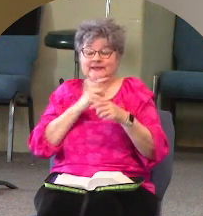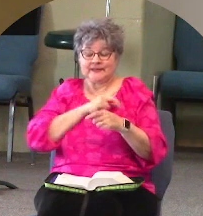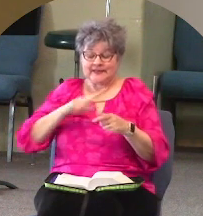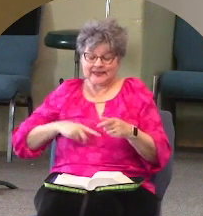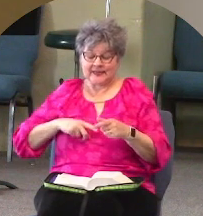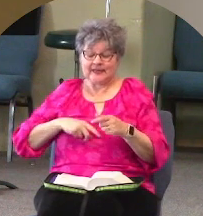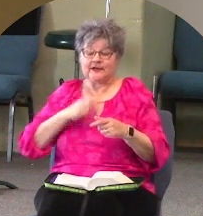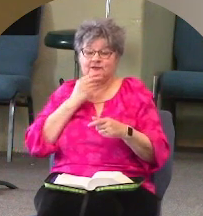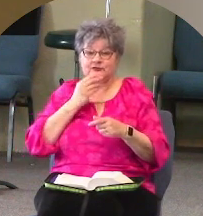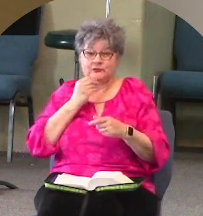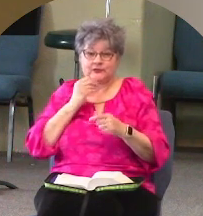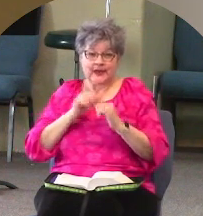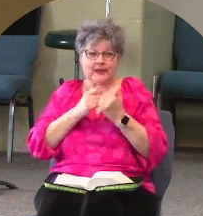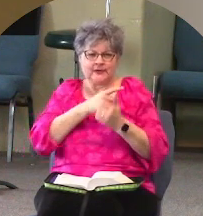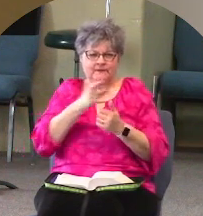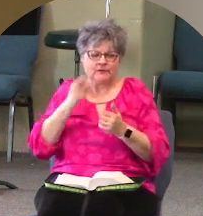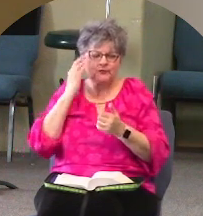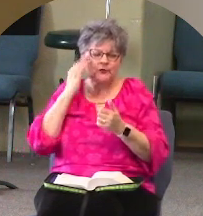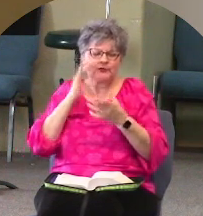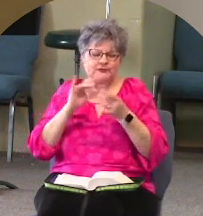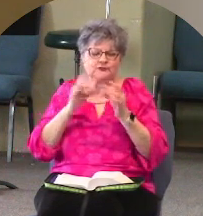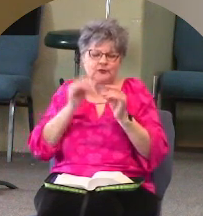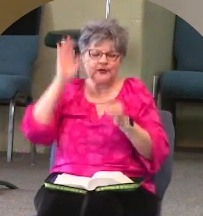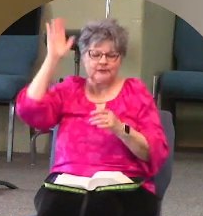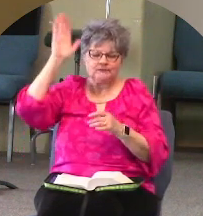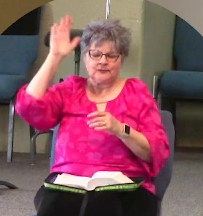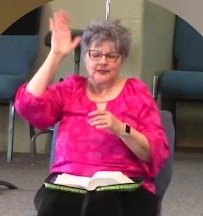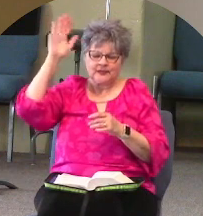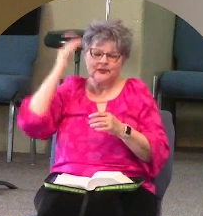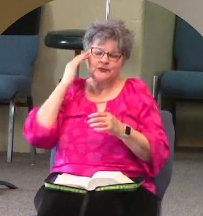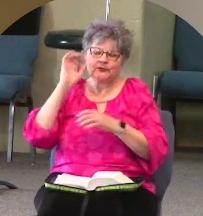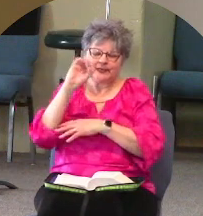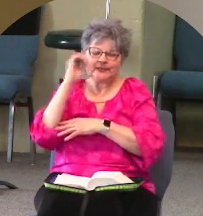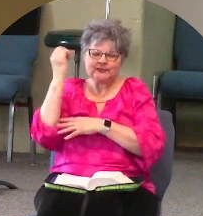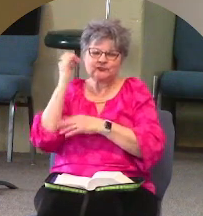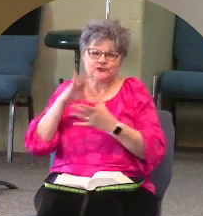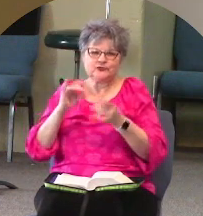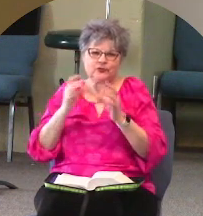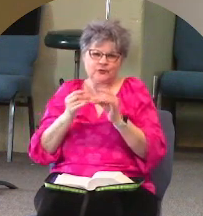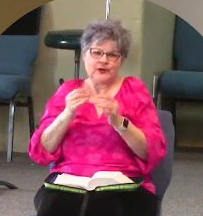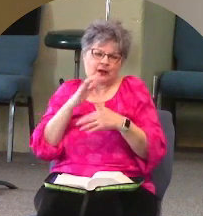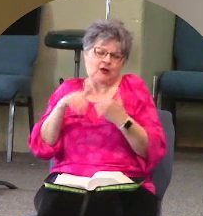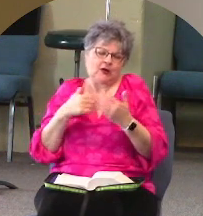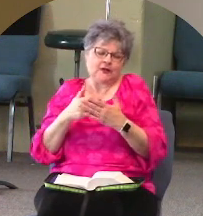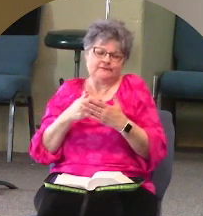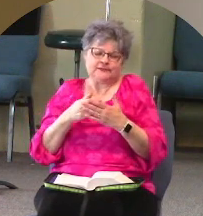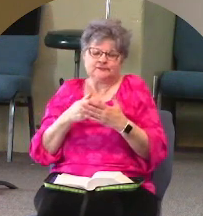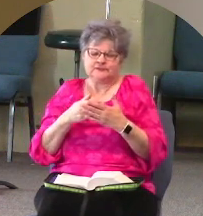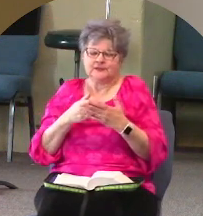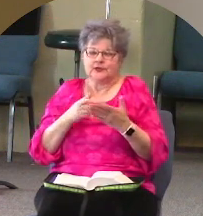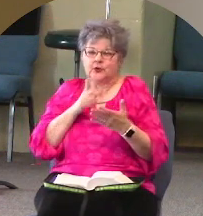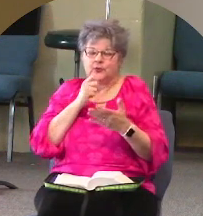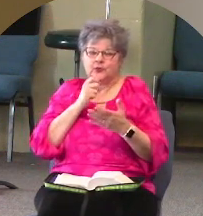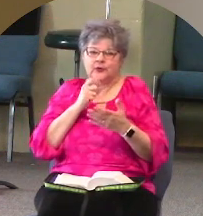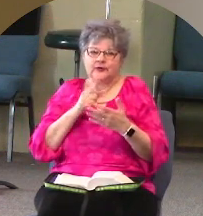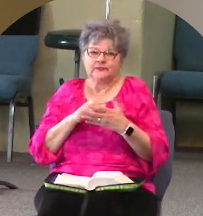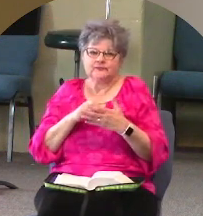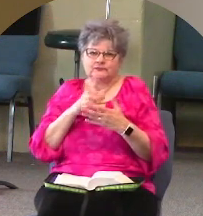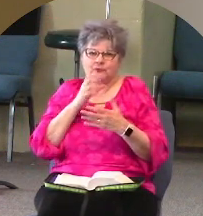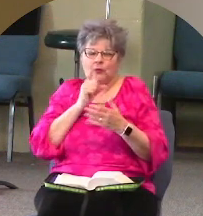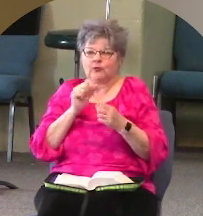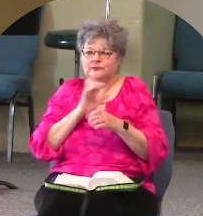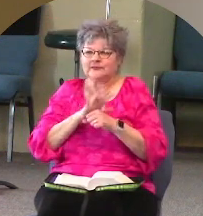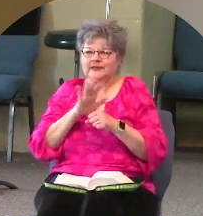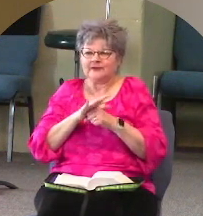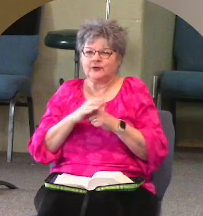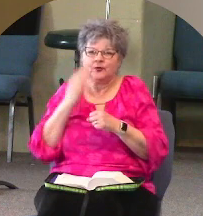How many of you know this story? Raise your hand if you know the Easter story. It's just about all of us, and you know, who are of age.